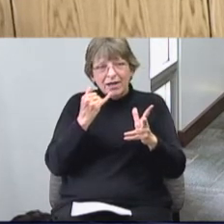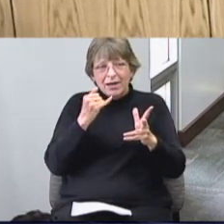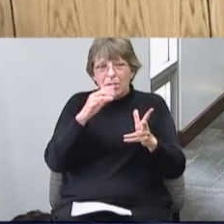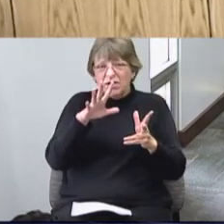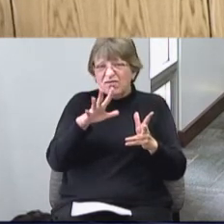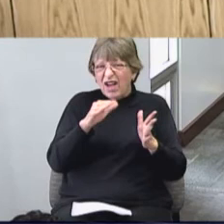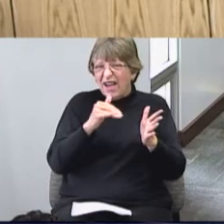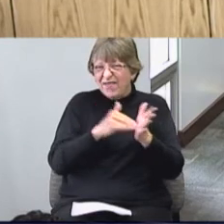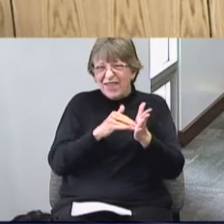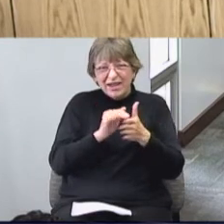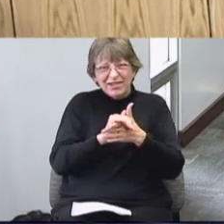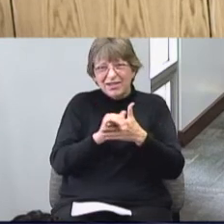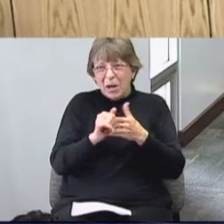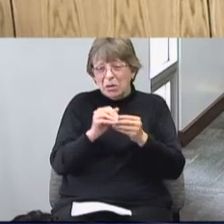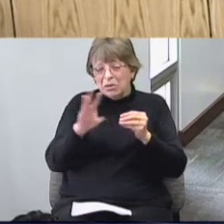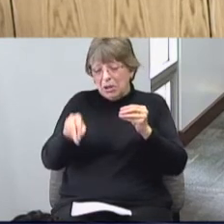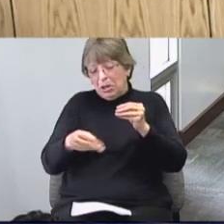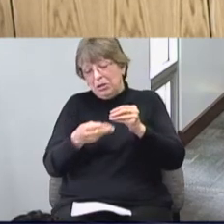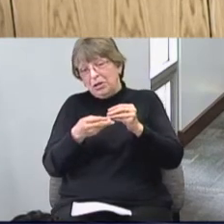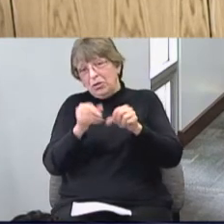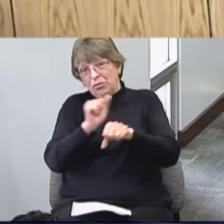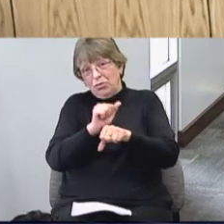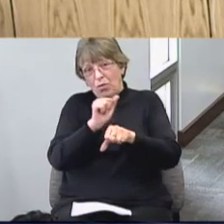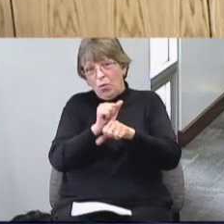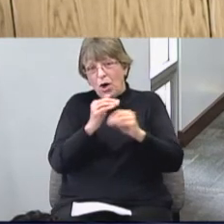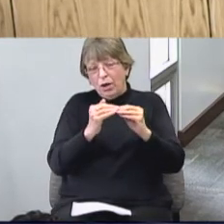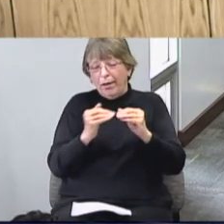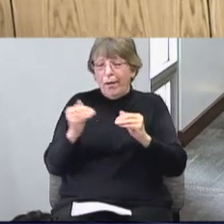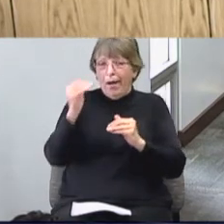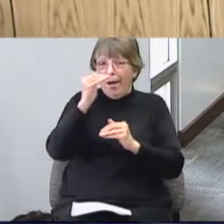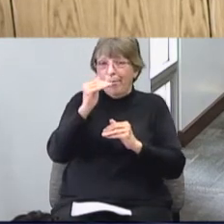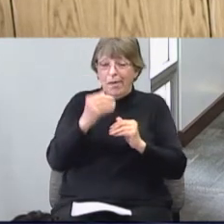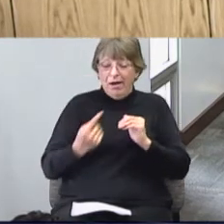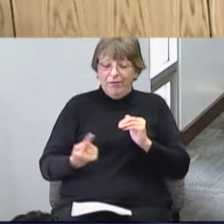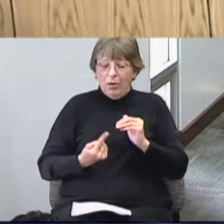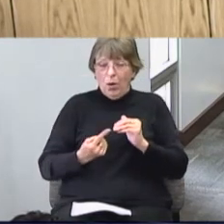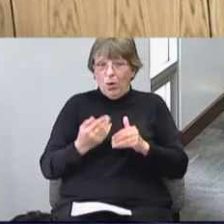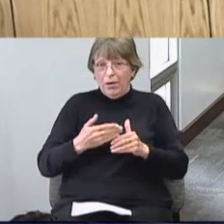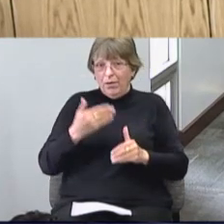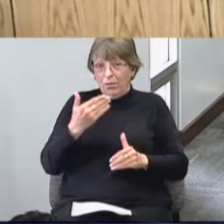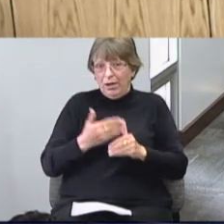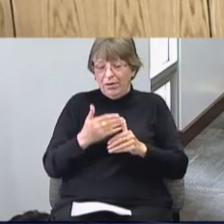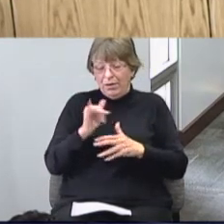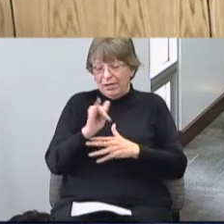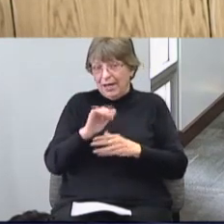so worth of work done above and beyond the windows, that also could have been eligible for the tax credit.